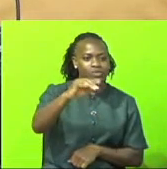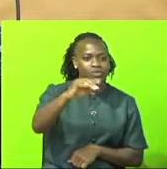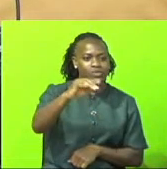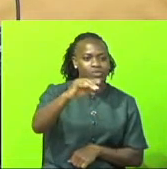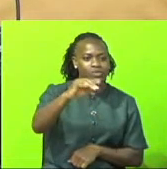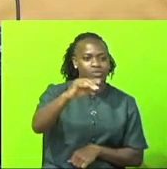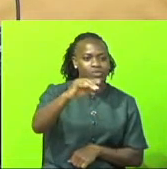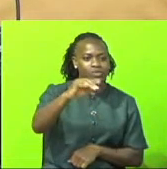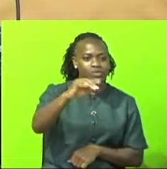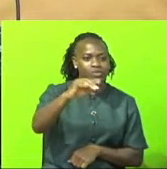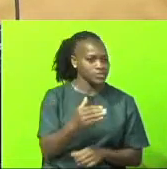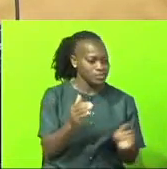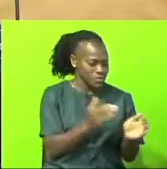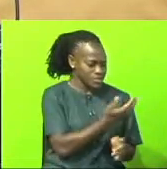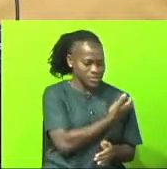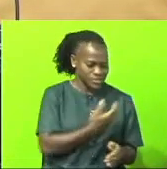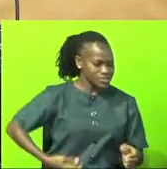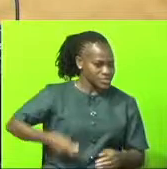Yes.